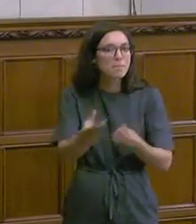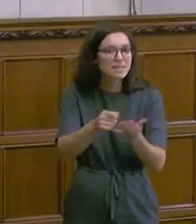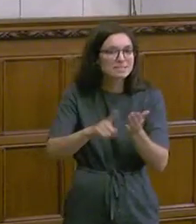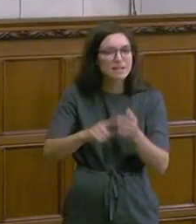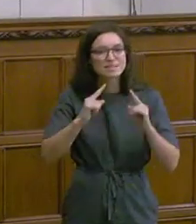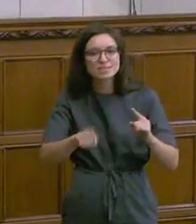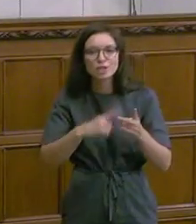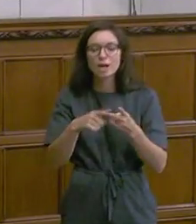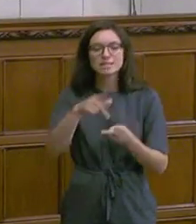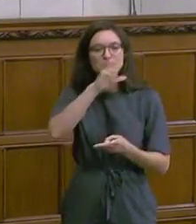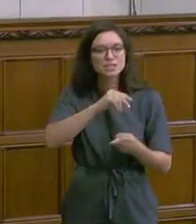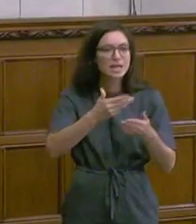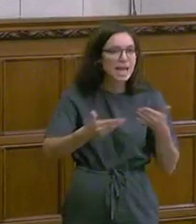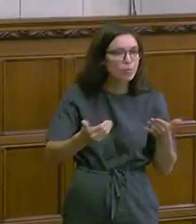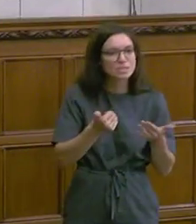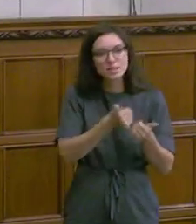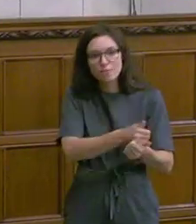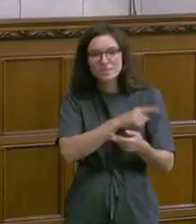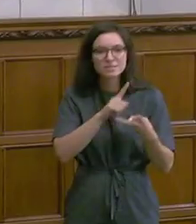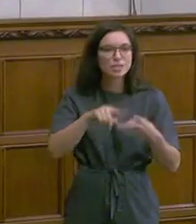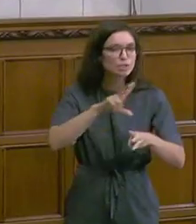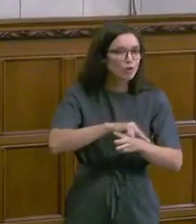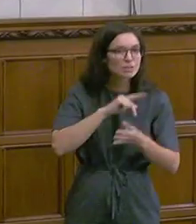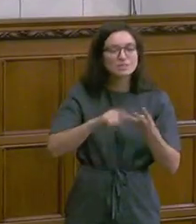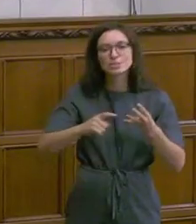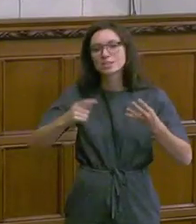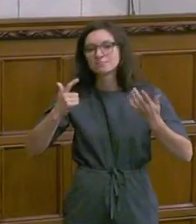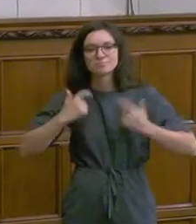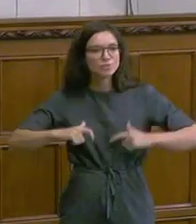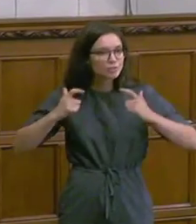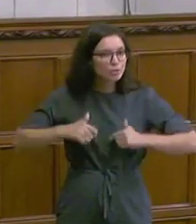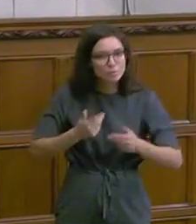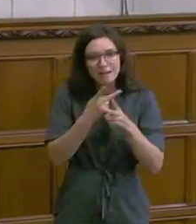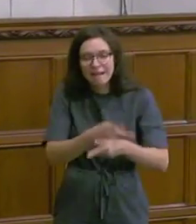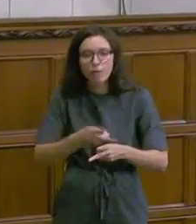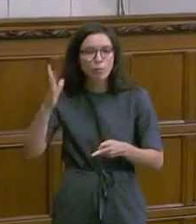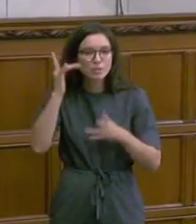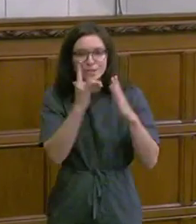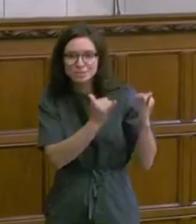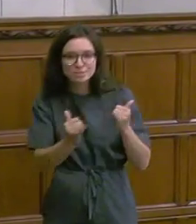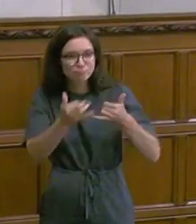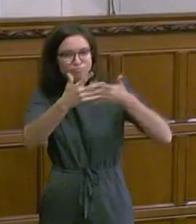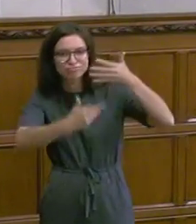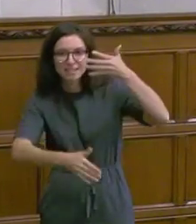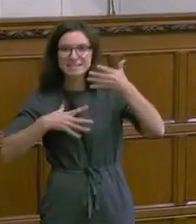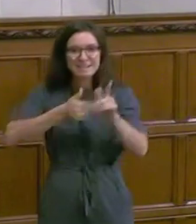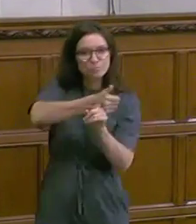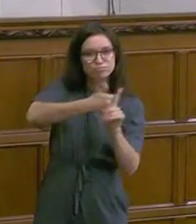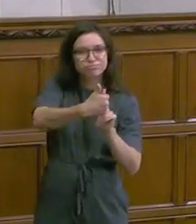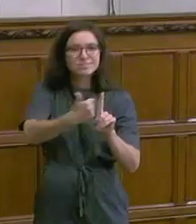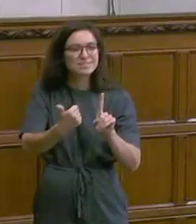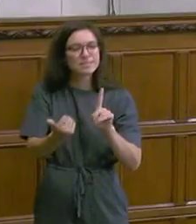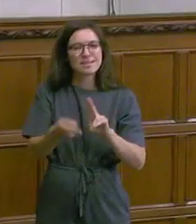speech and language therapist, doctors, social care, audiology services, to name a few. Managing those relationships adds